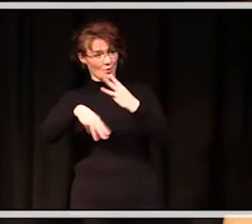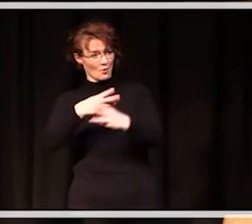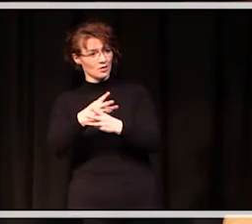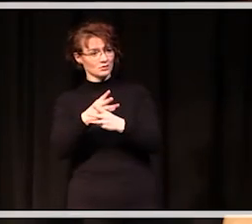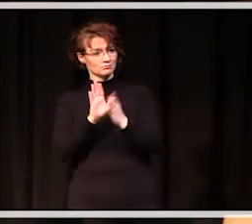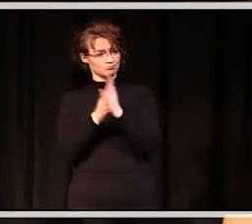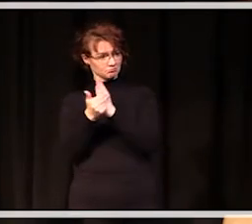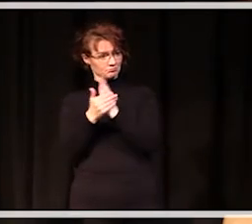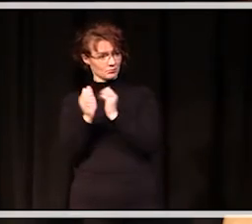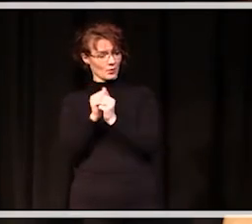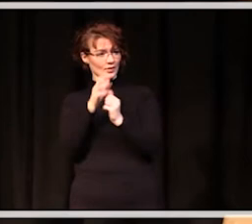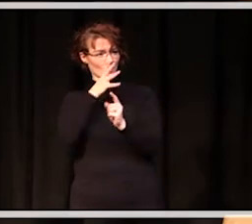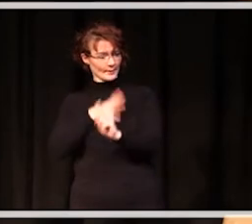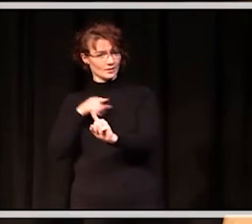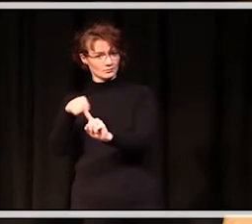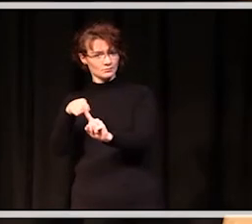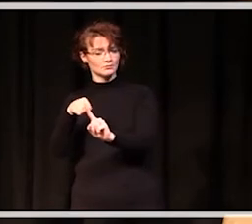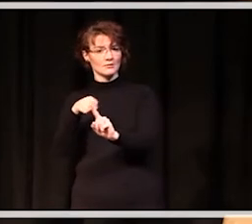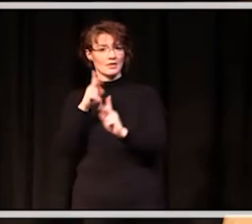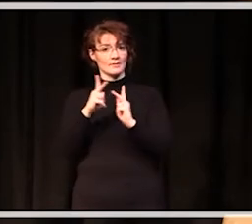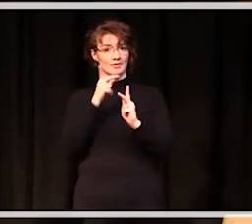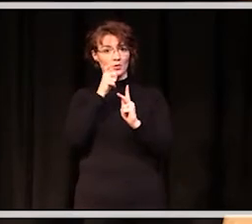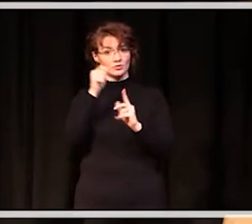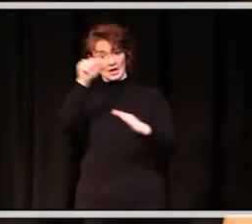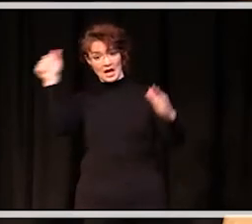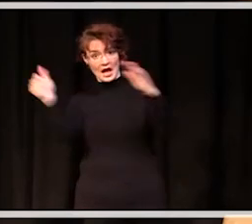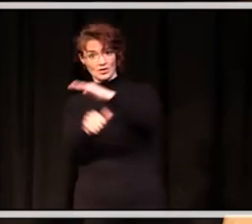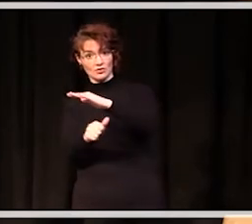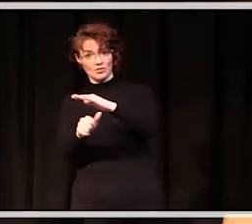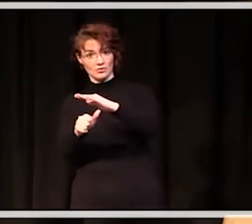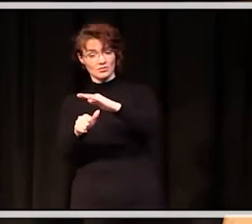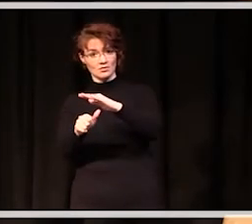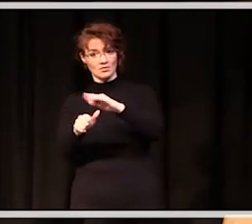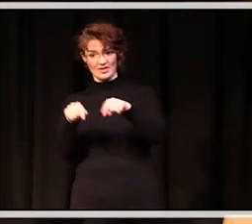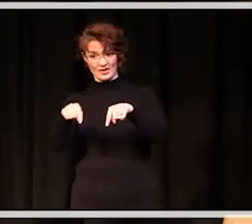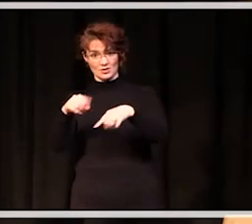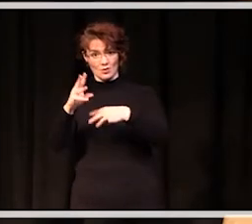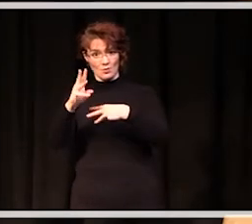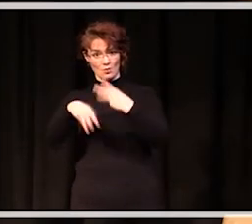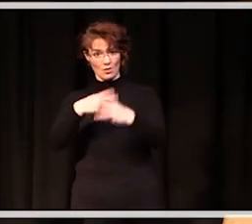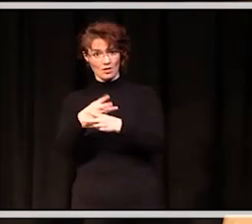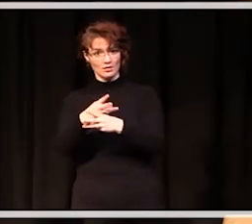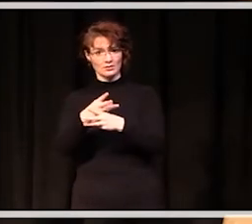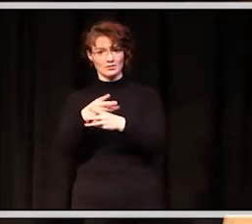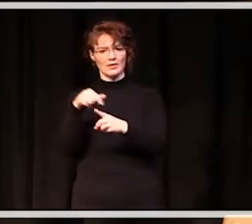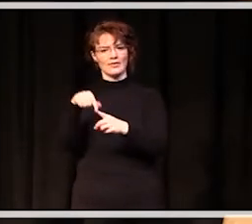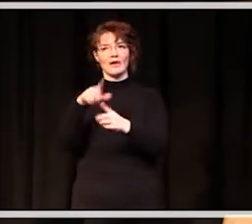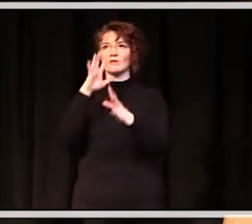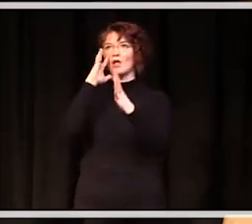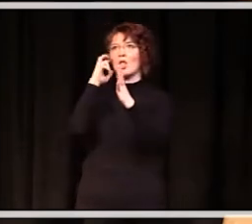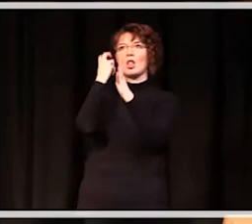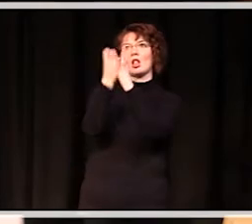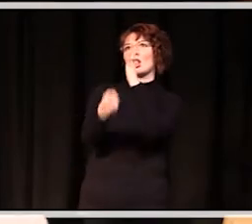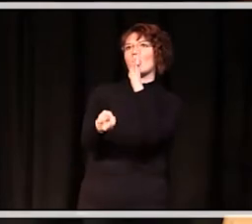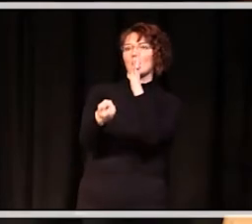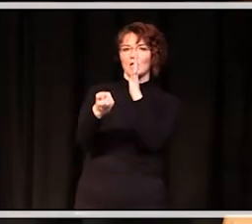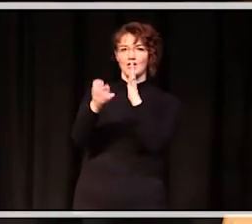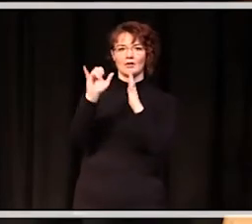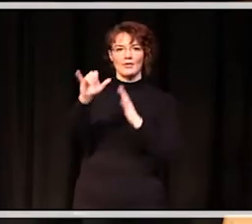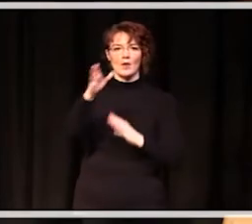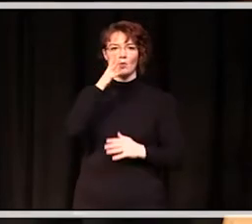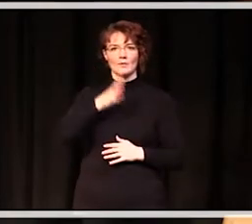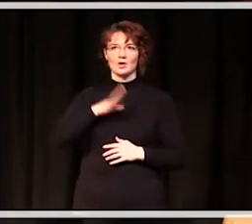with her, and the people who belong to this world have been made drunk by the wine of her